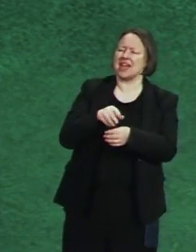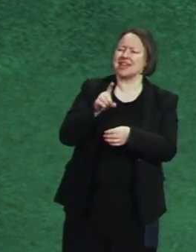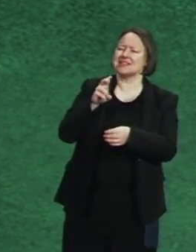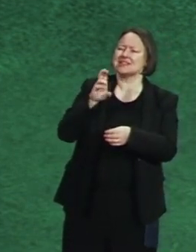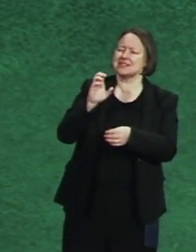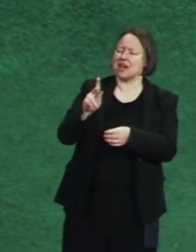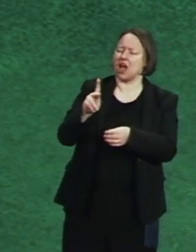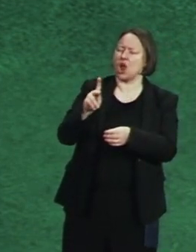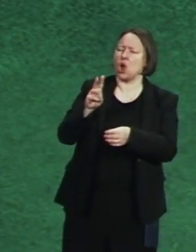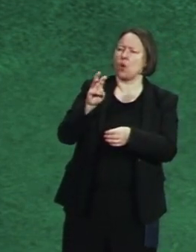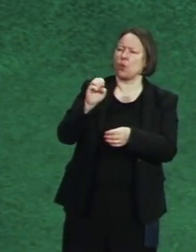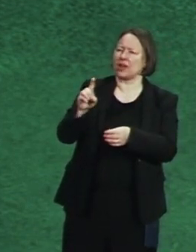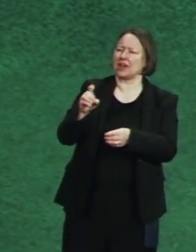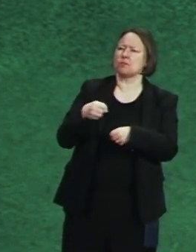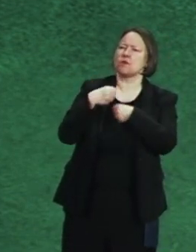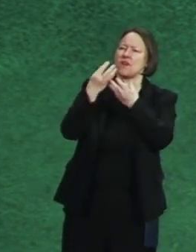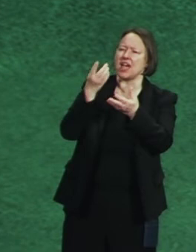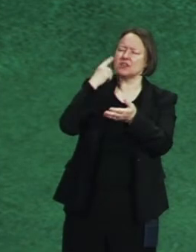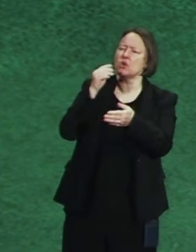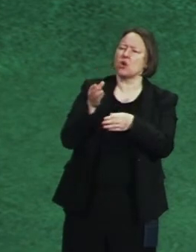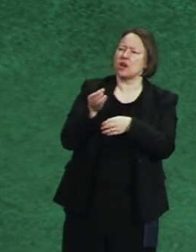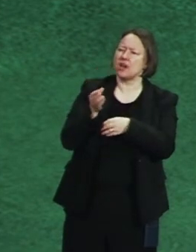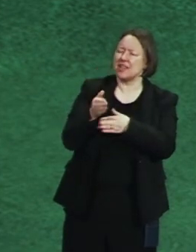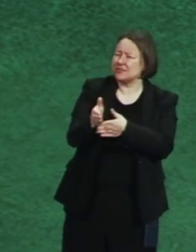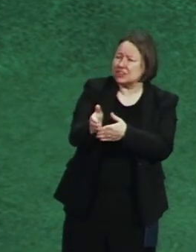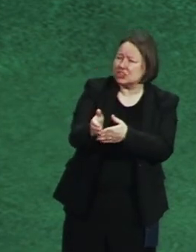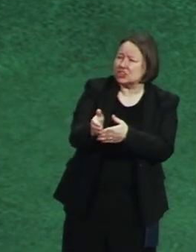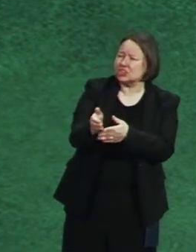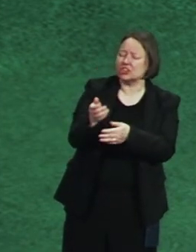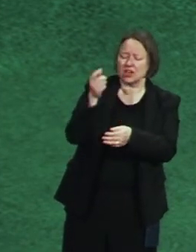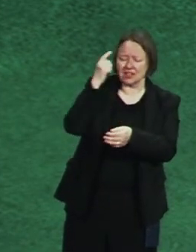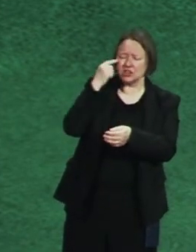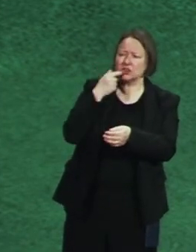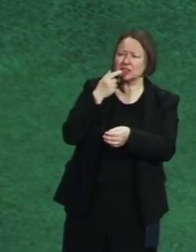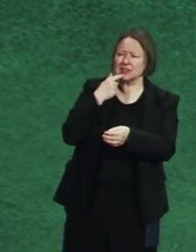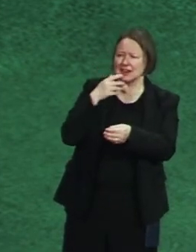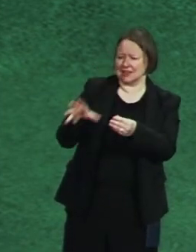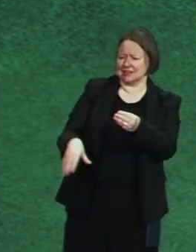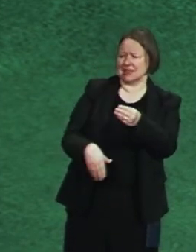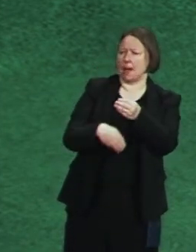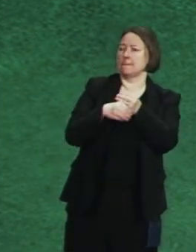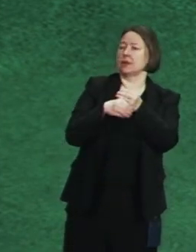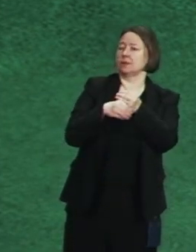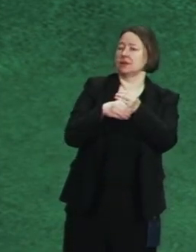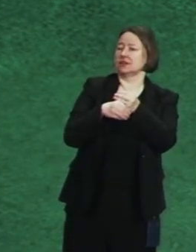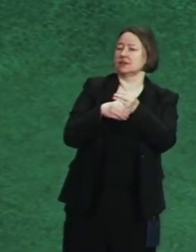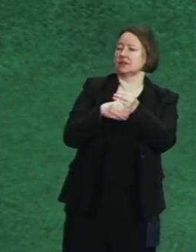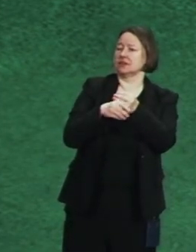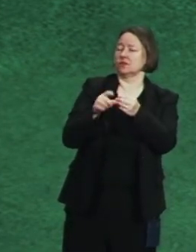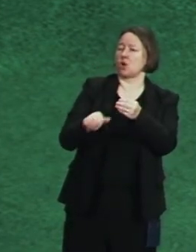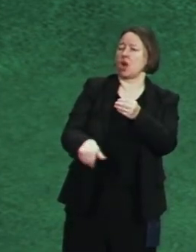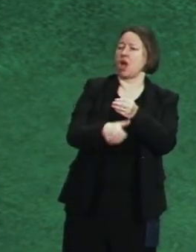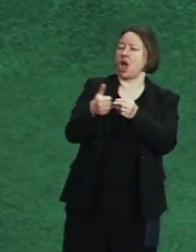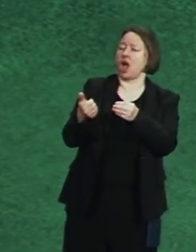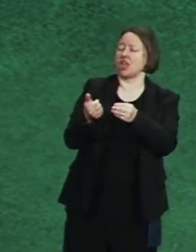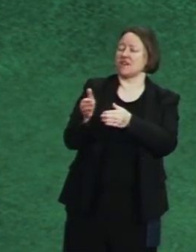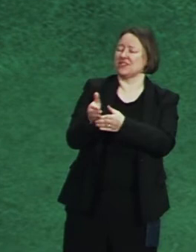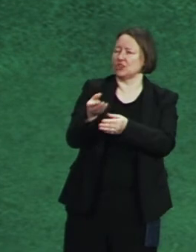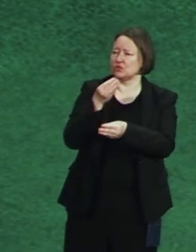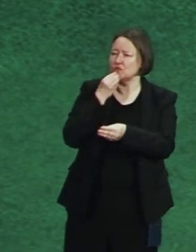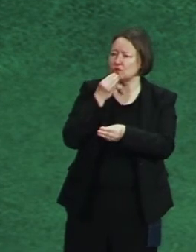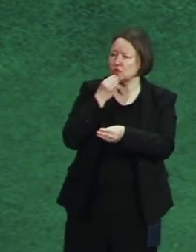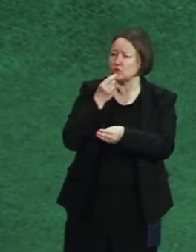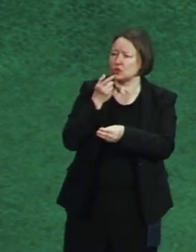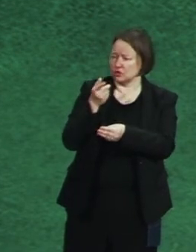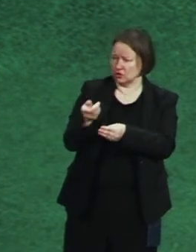duckweed provides to the fish. I think you said it's a supplement to other fish food.